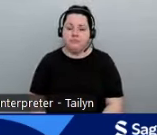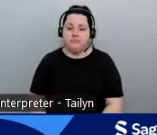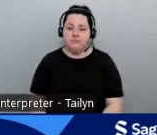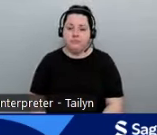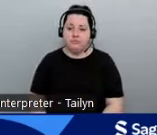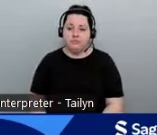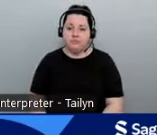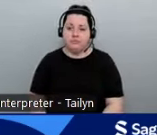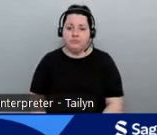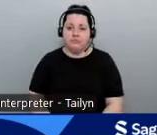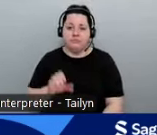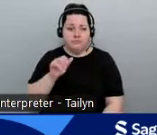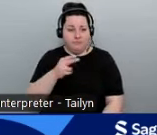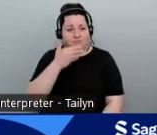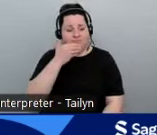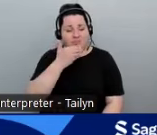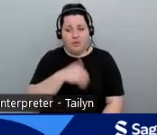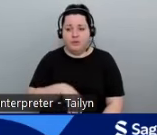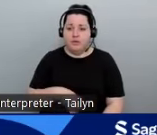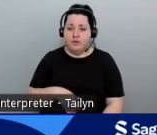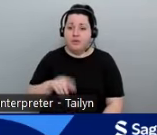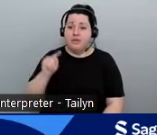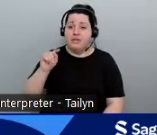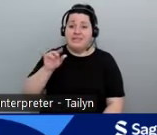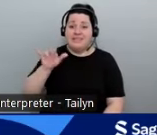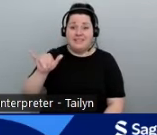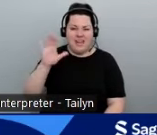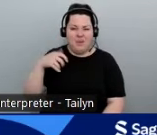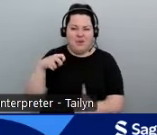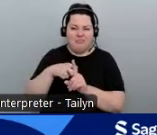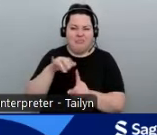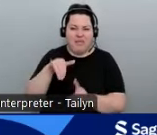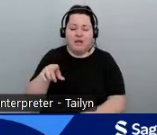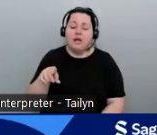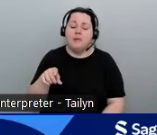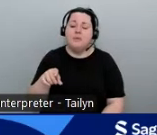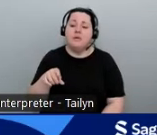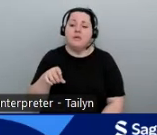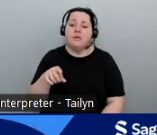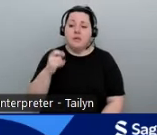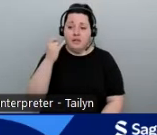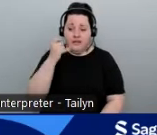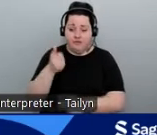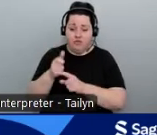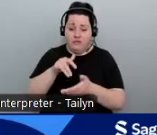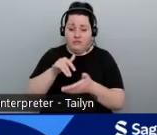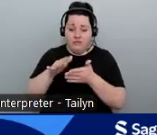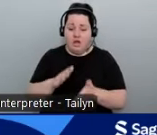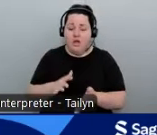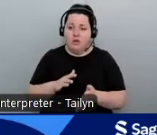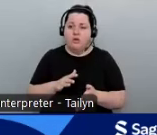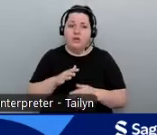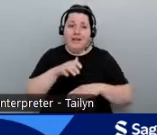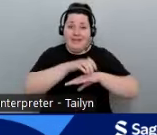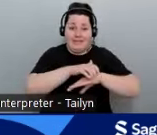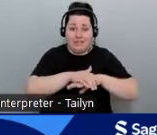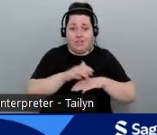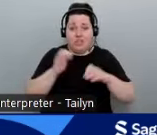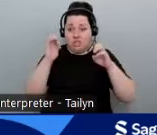Great. Thank you very much for that. So I'd like to piggyback off Derek's comments. So if you're a scholar that is in English,